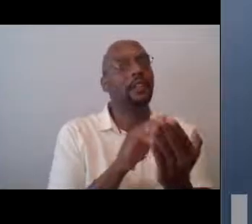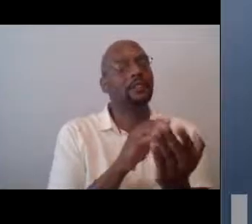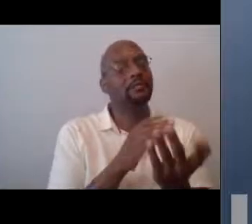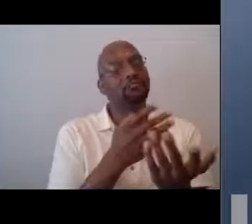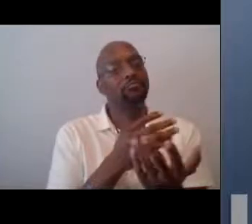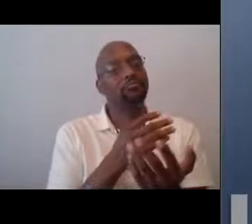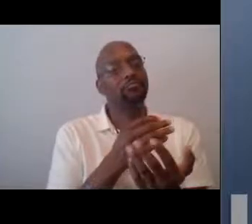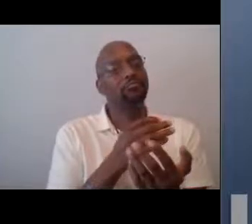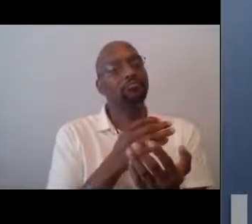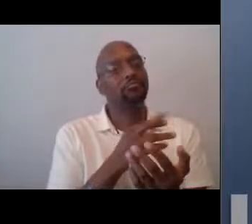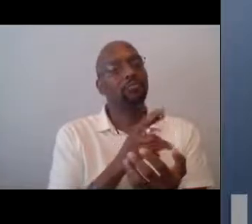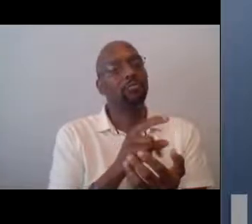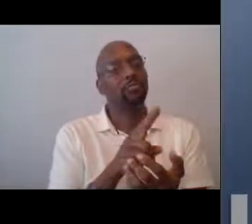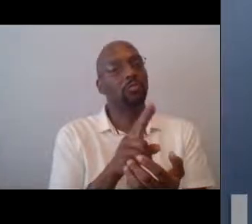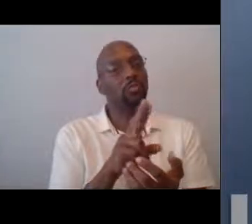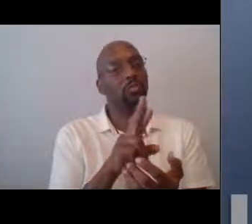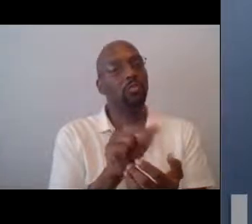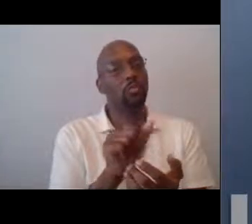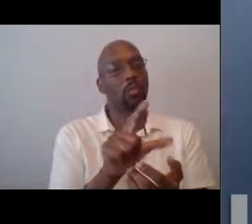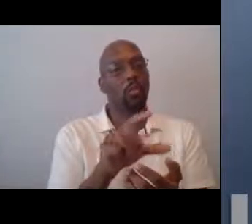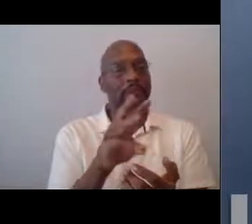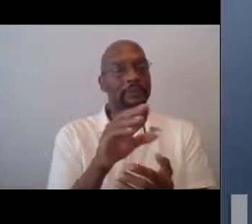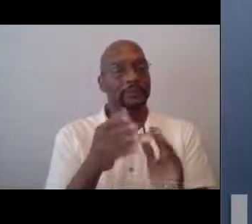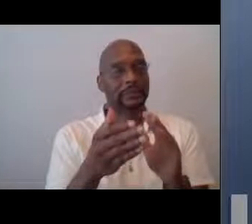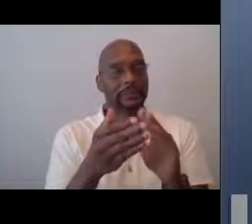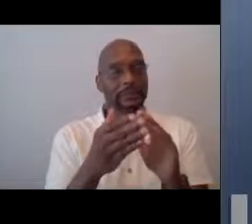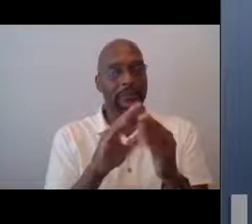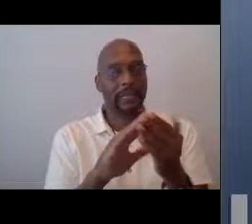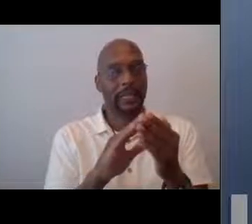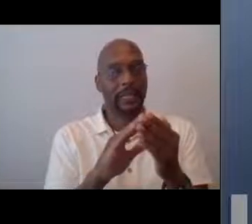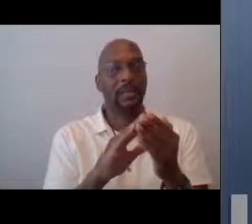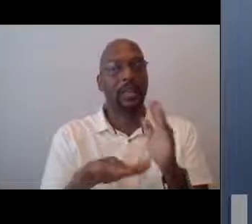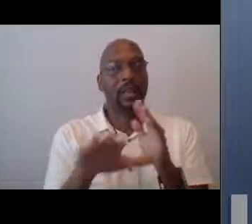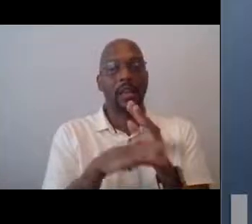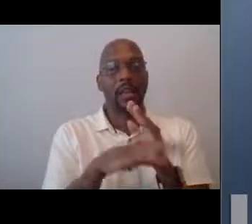including SB1 programs, the RTP guidelines